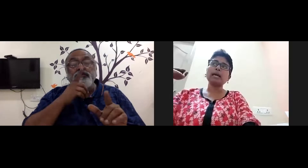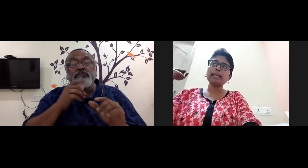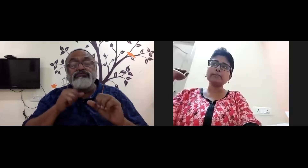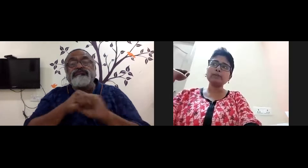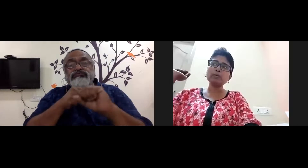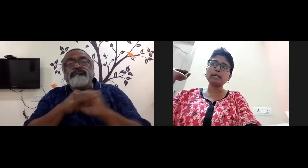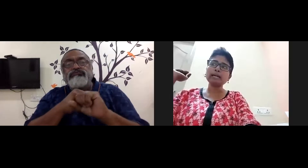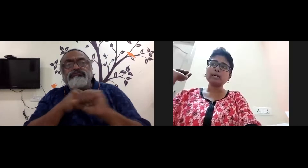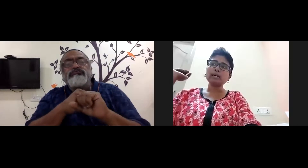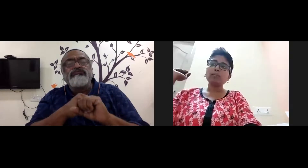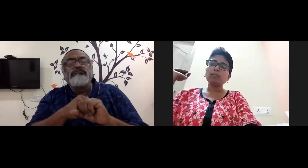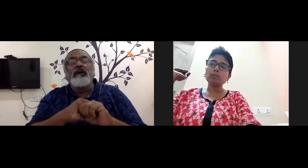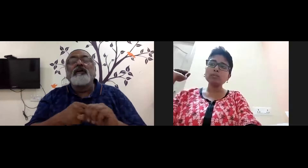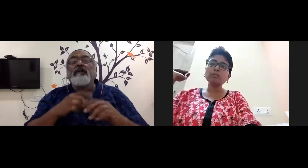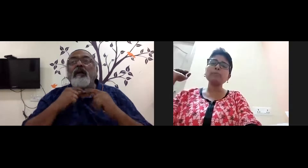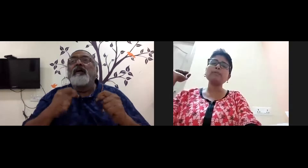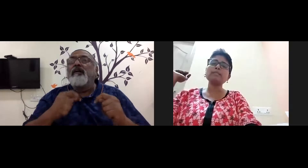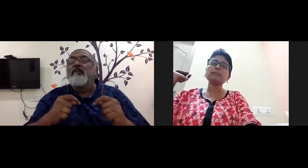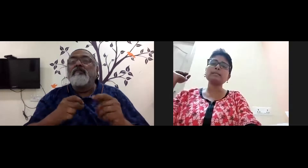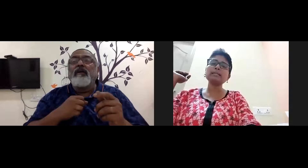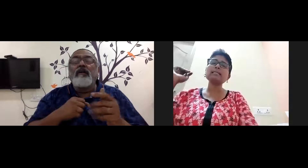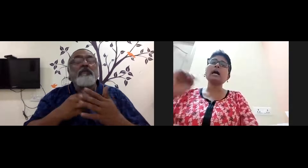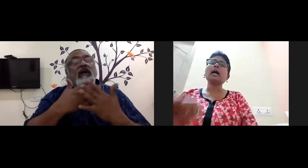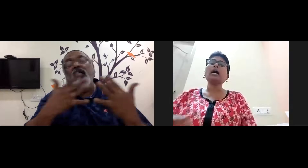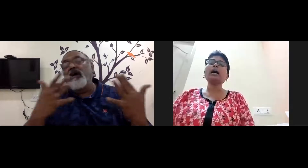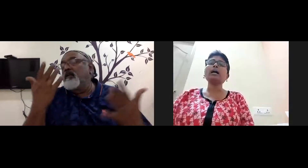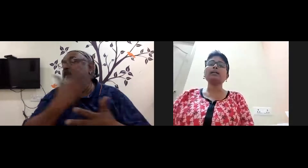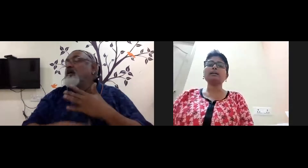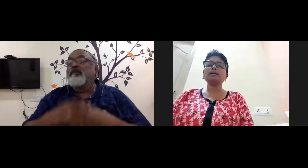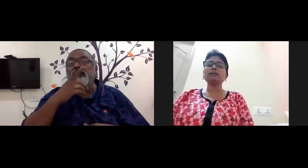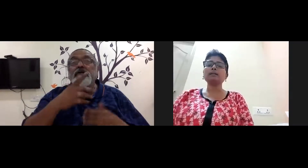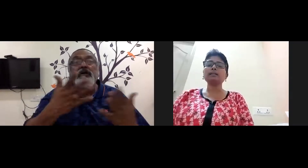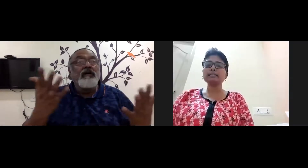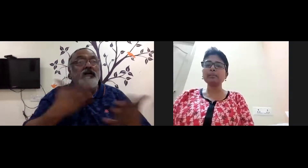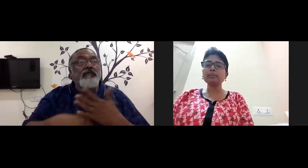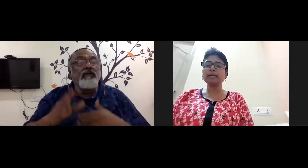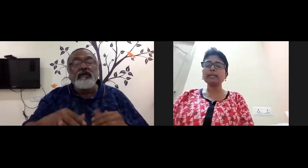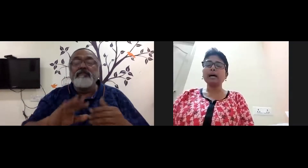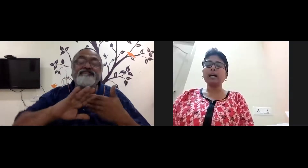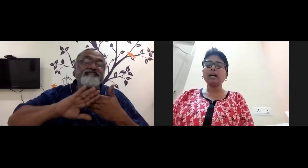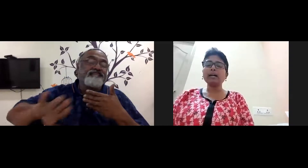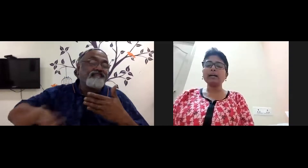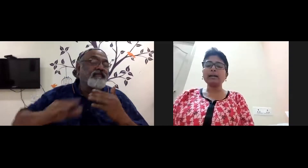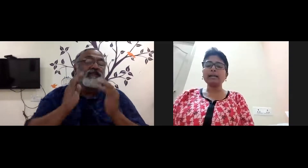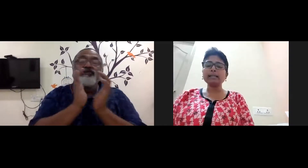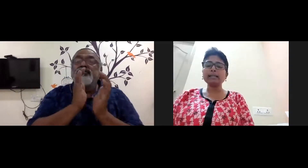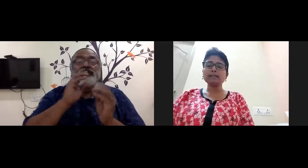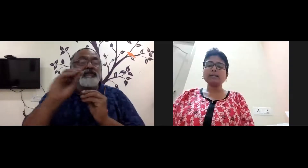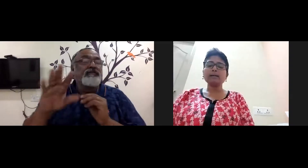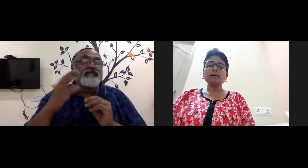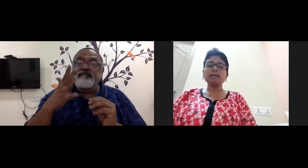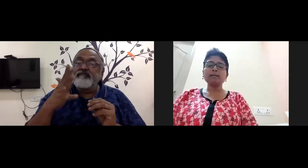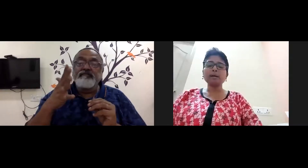well, and I found that most people with disabilities are discriminated, or